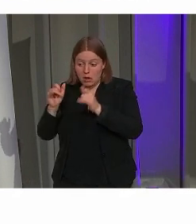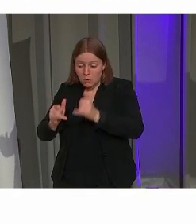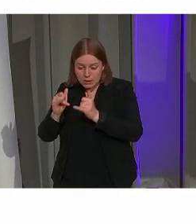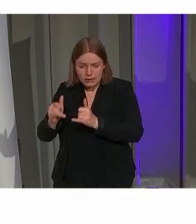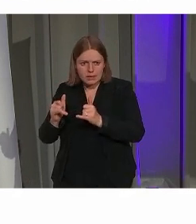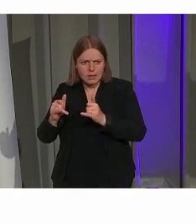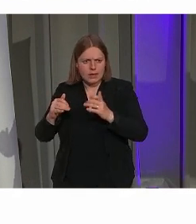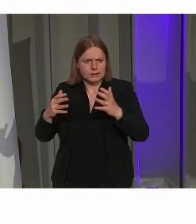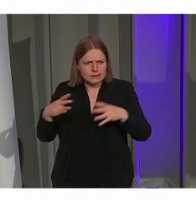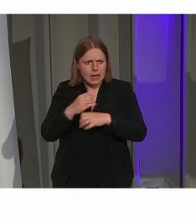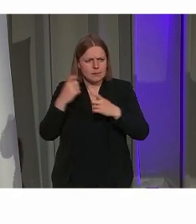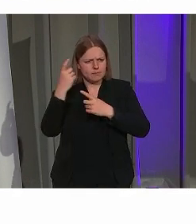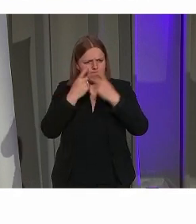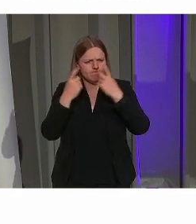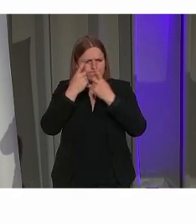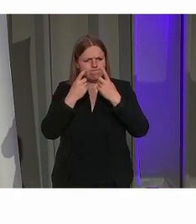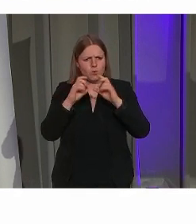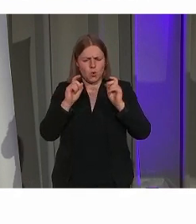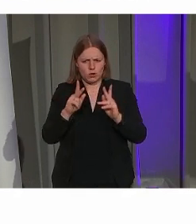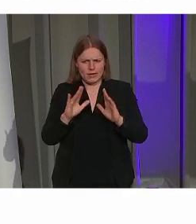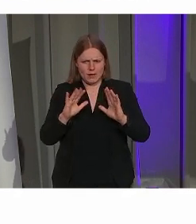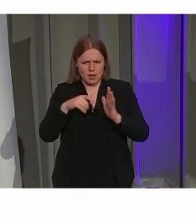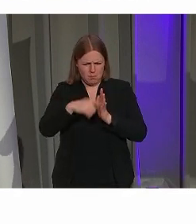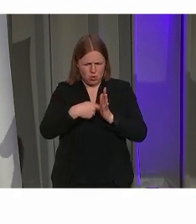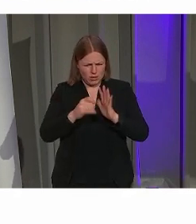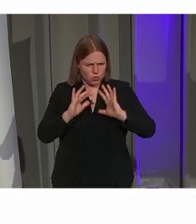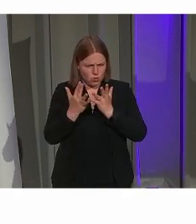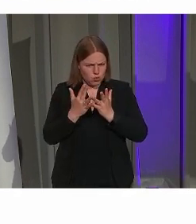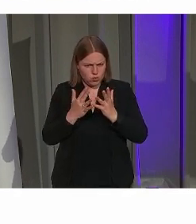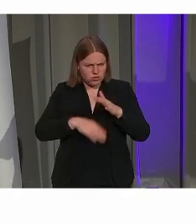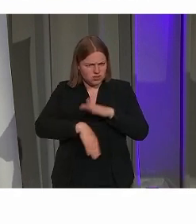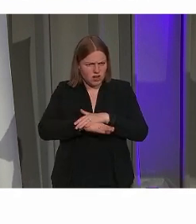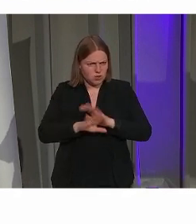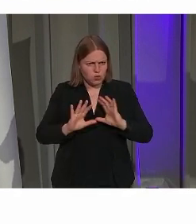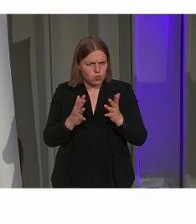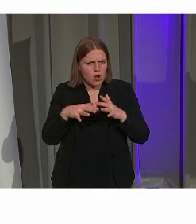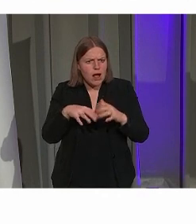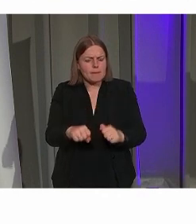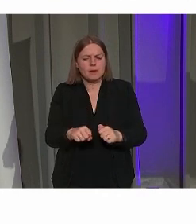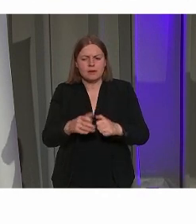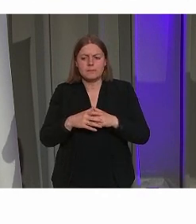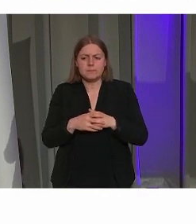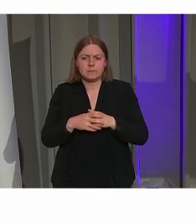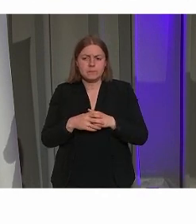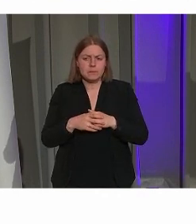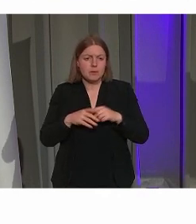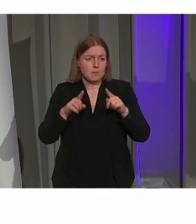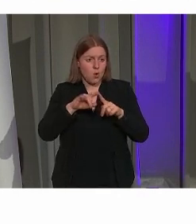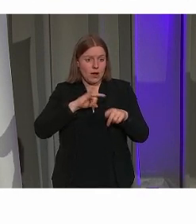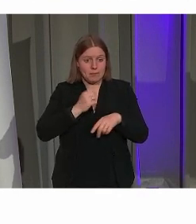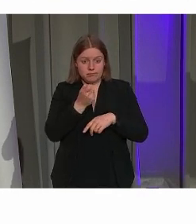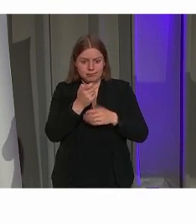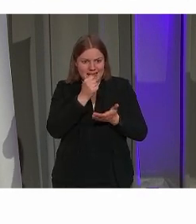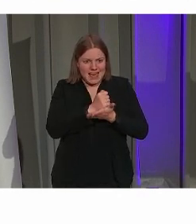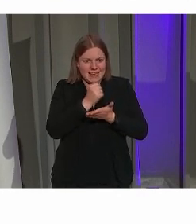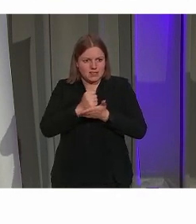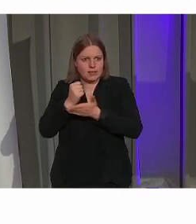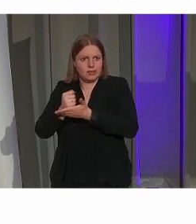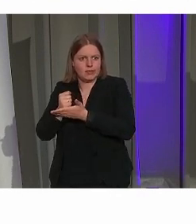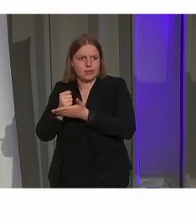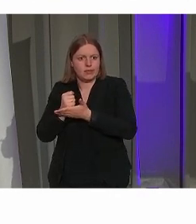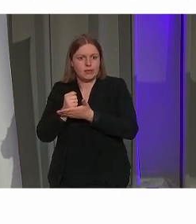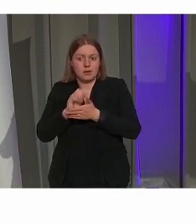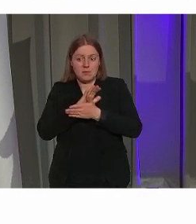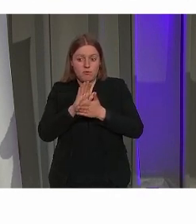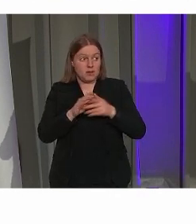so the different parties, whereby we think about how we are going to tackle this project. There are different demands,